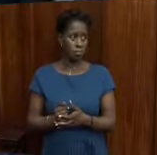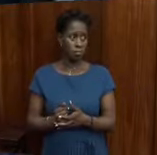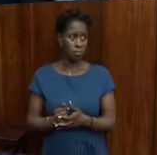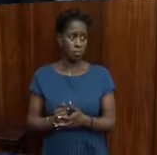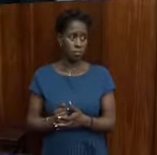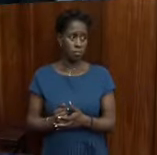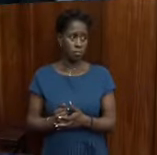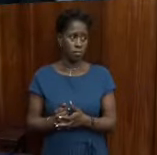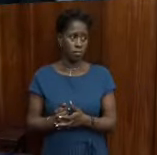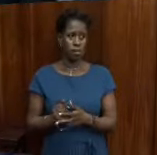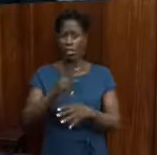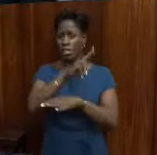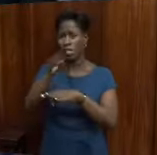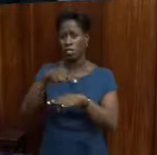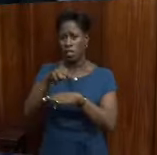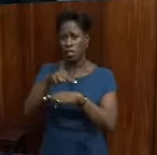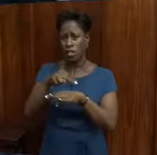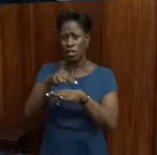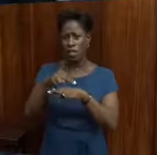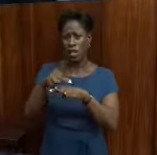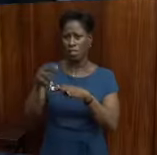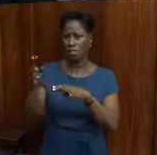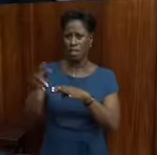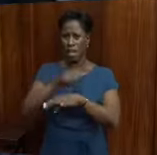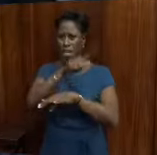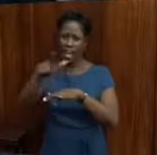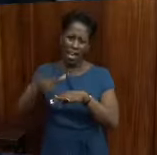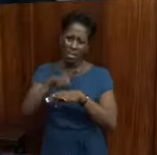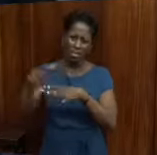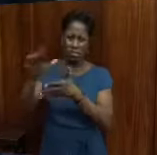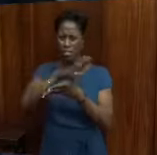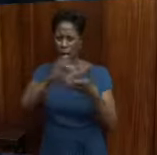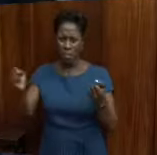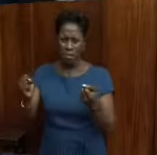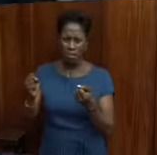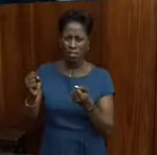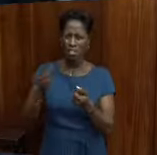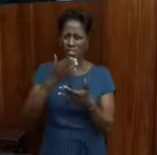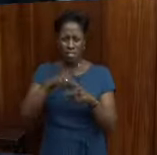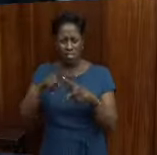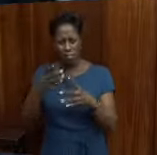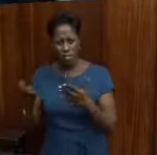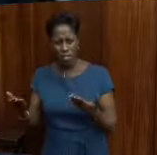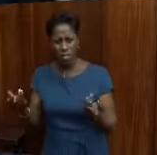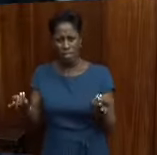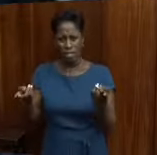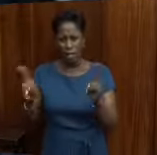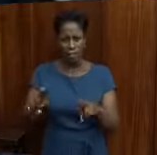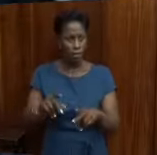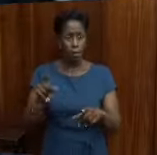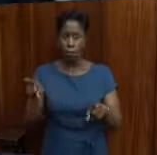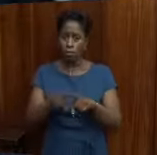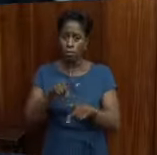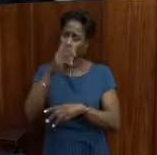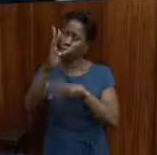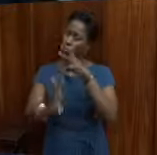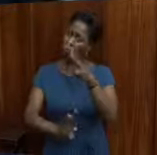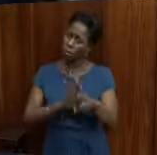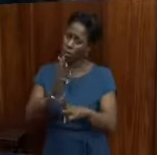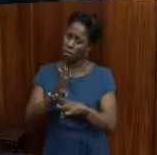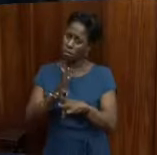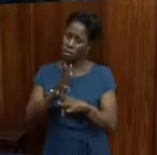with climate change, compound the triple planetary crisis that we are facing globally. If we are to pursue meaningful